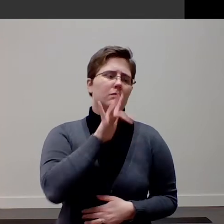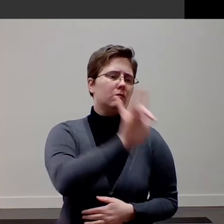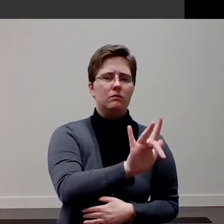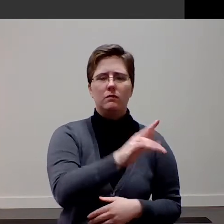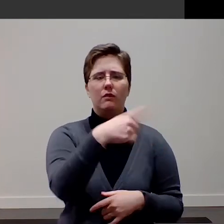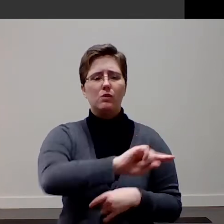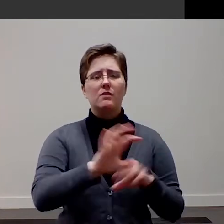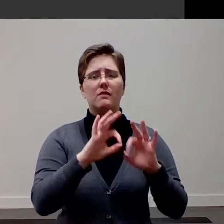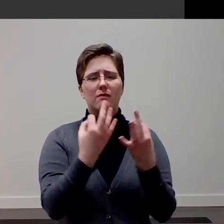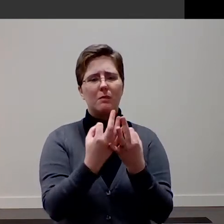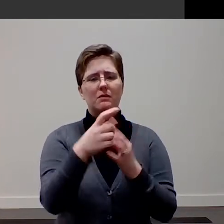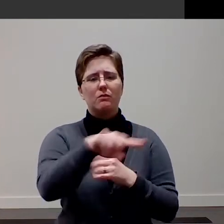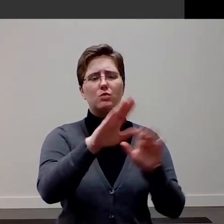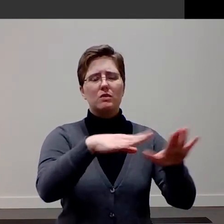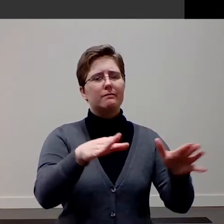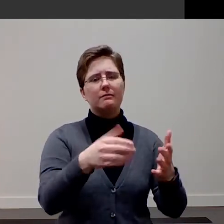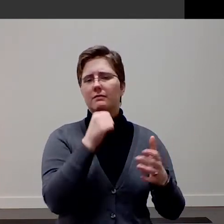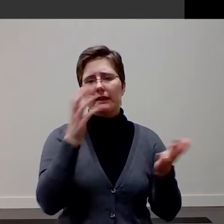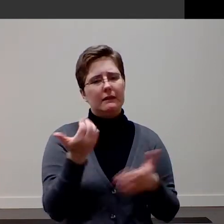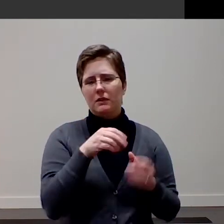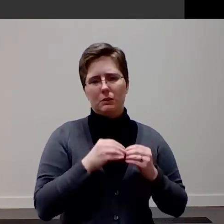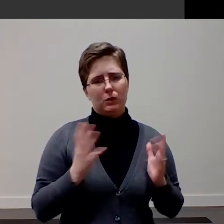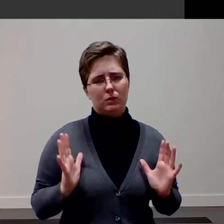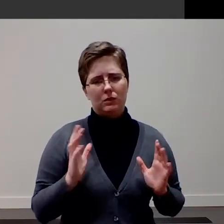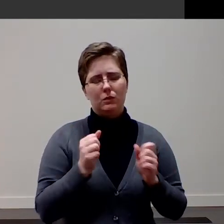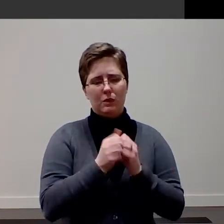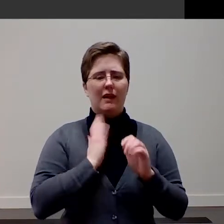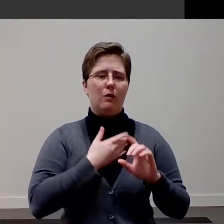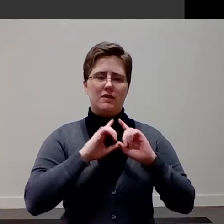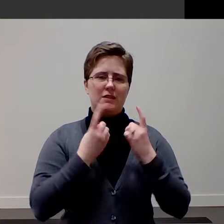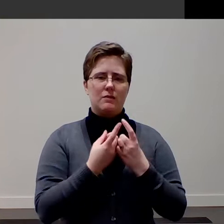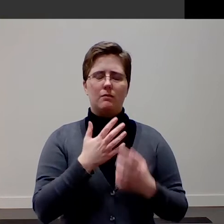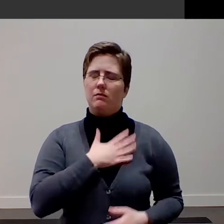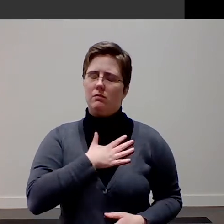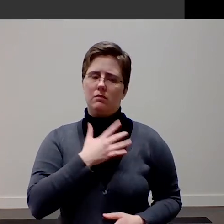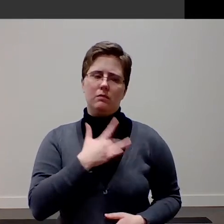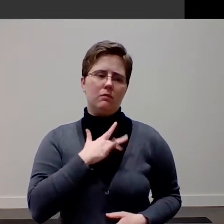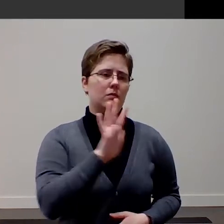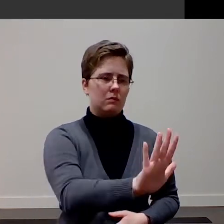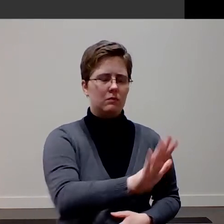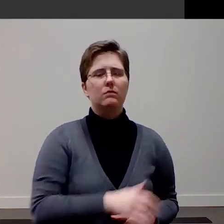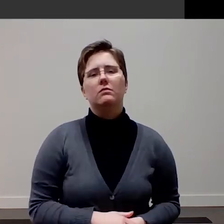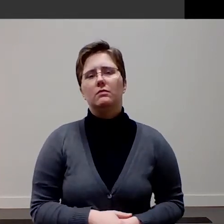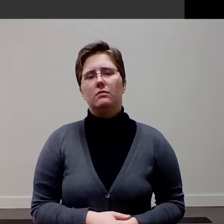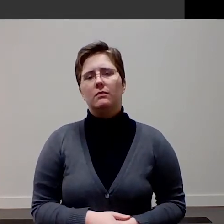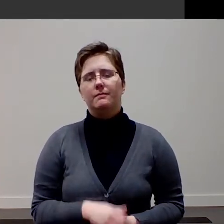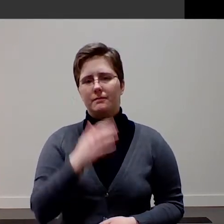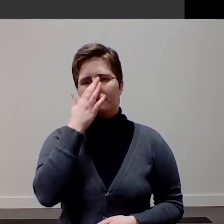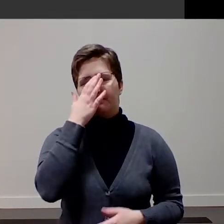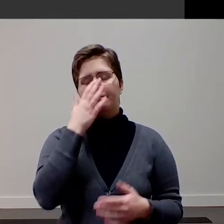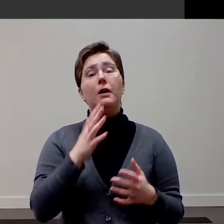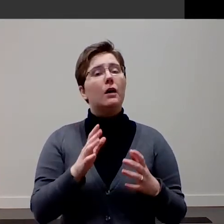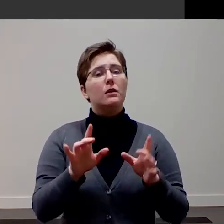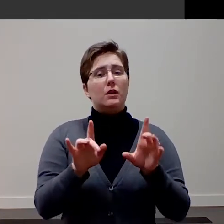families of those children that are no longer with us, with the district. So my heart goes out to you. And just